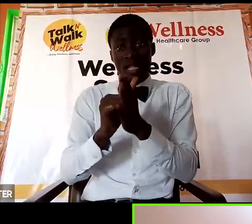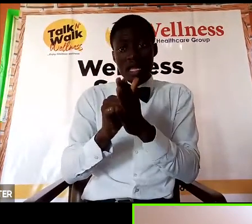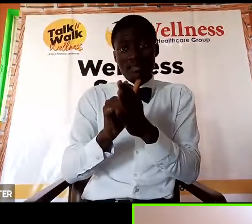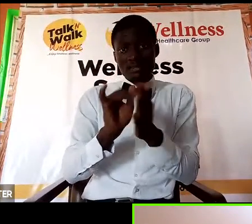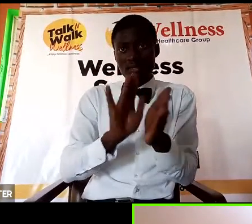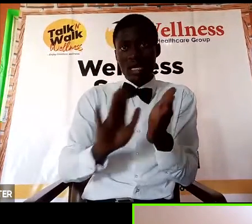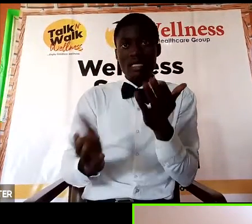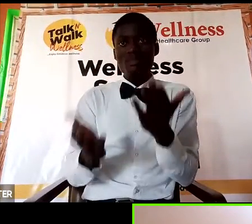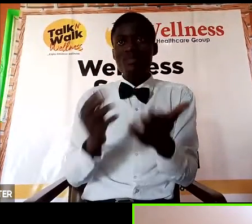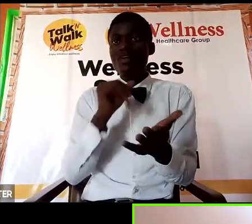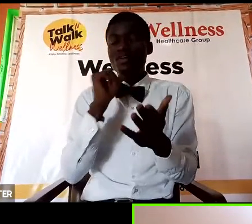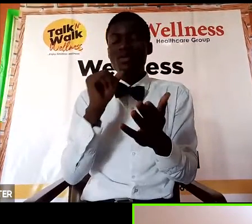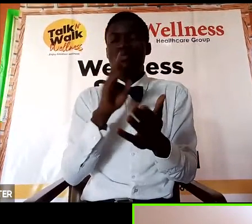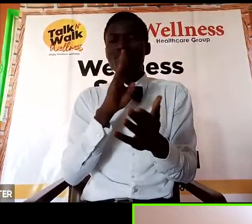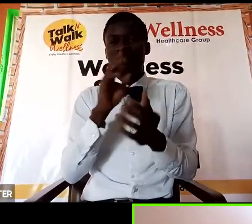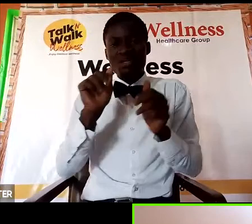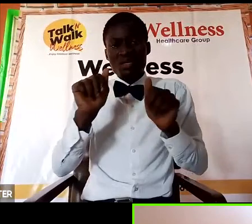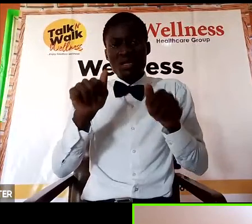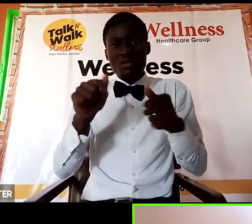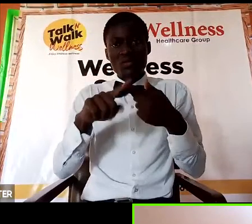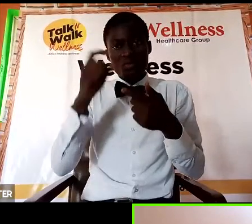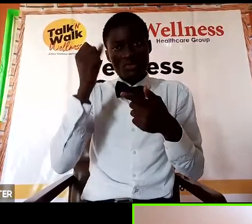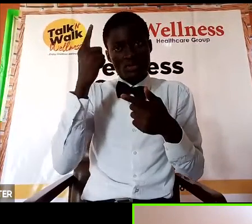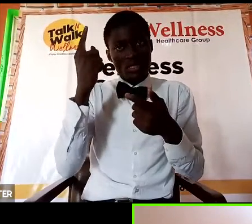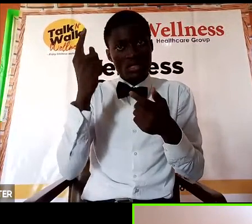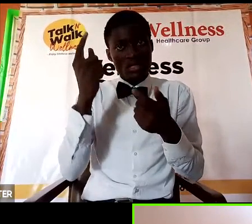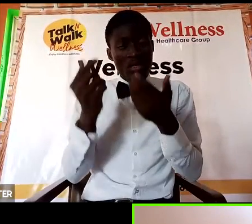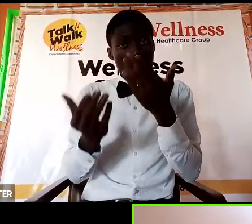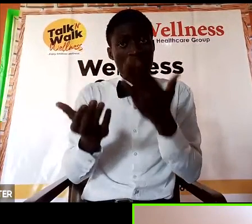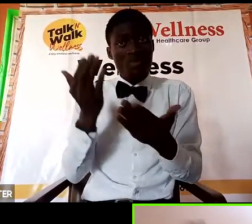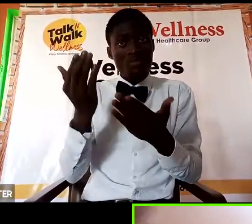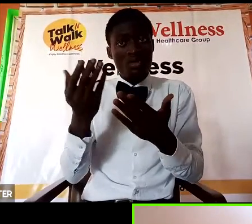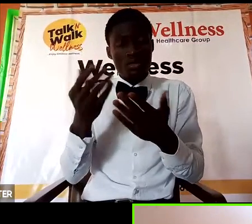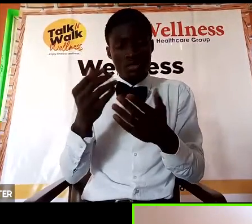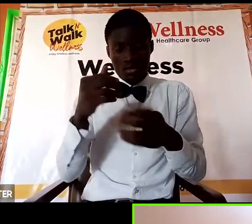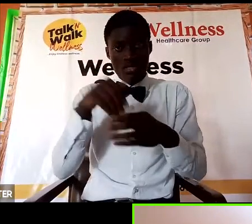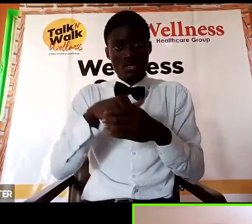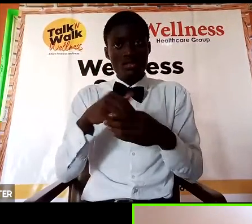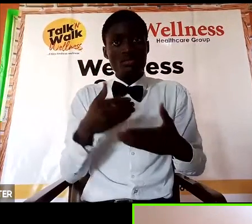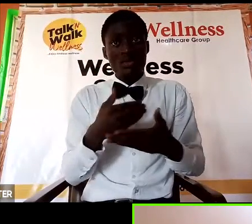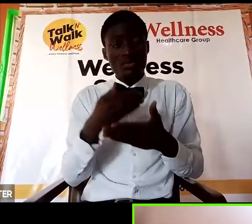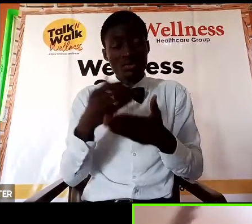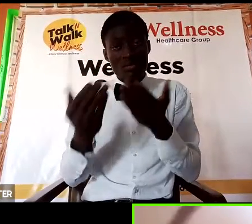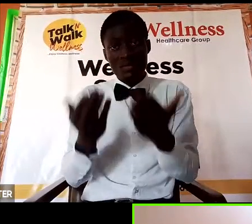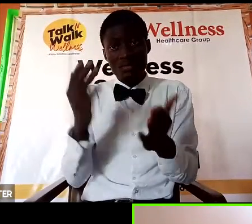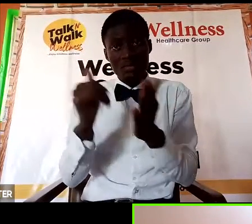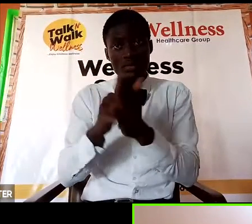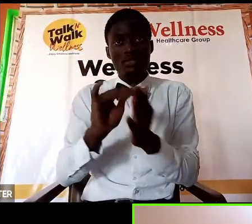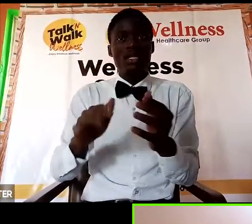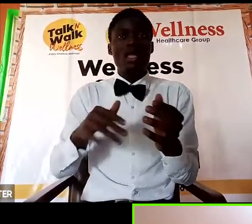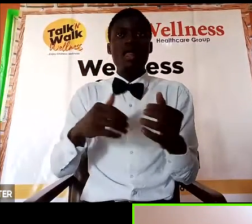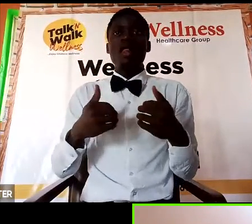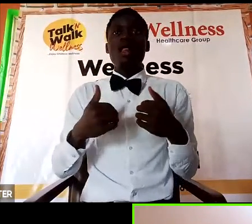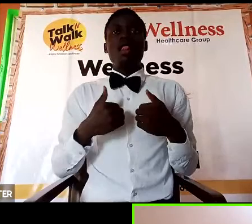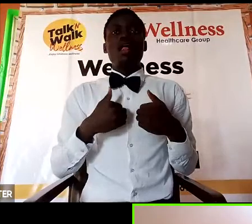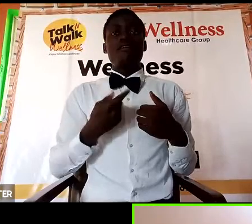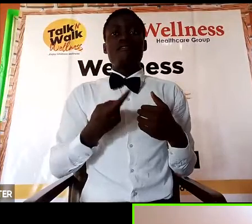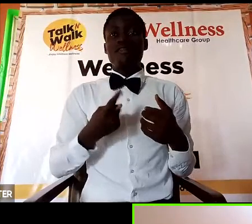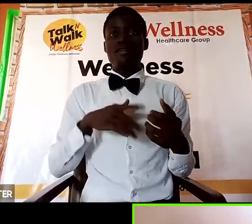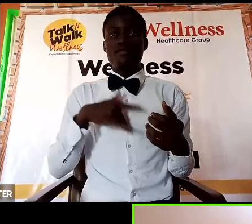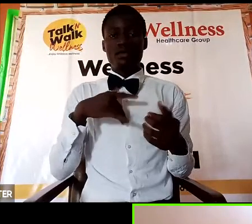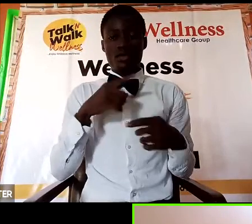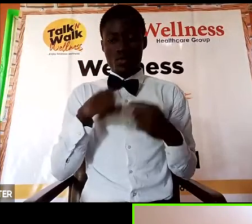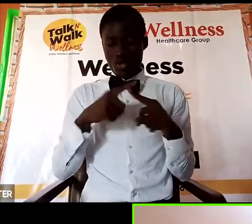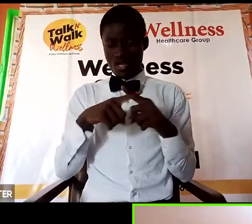maybe he sees a lady and starts feeling that kind of feeling he felt when he was 5. And he is